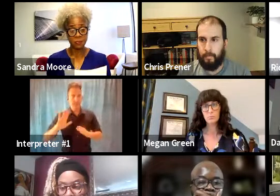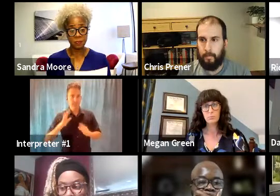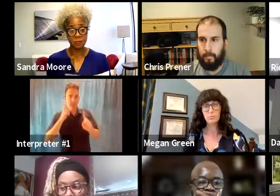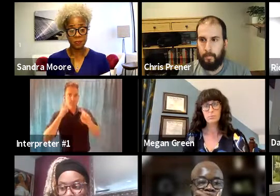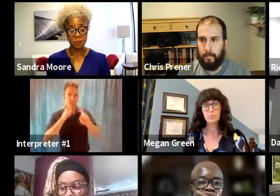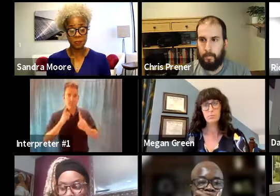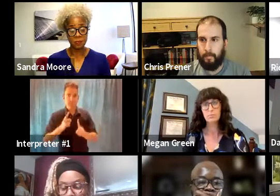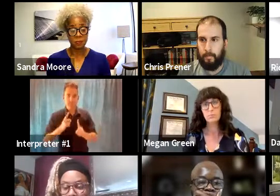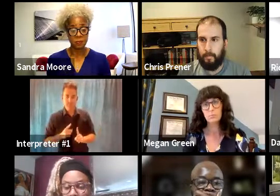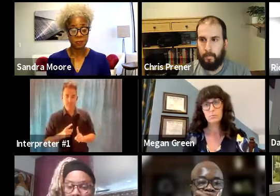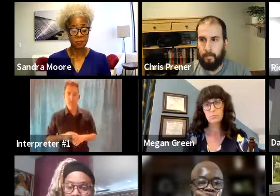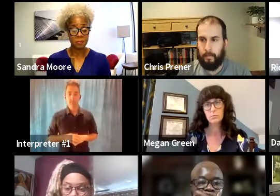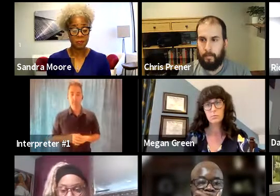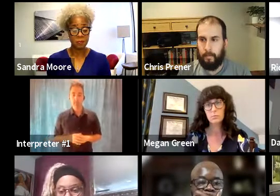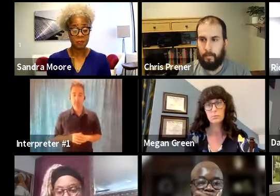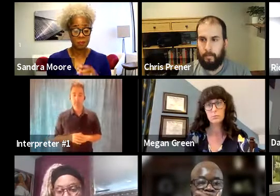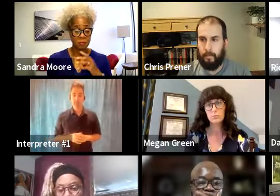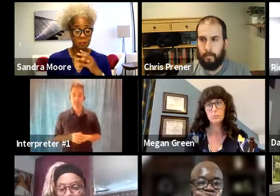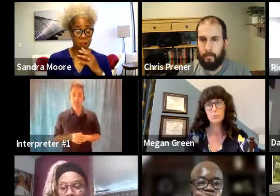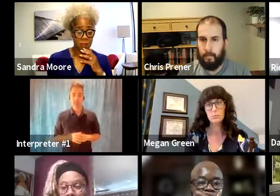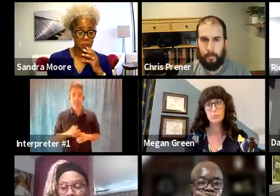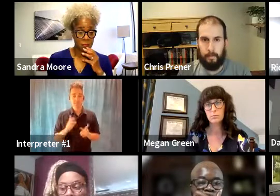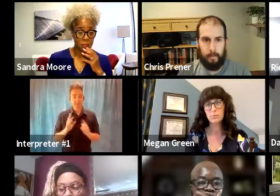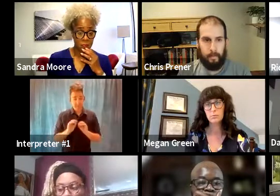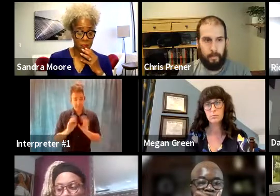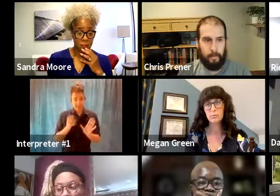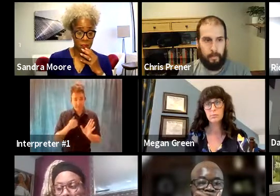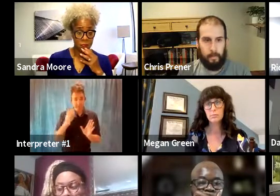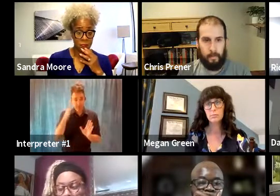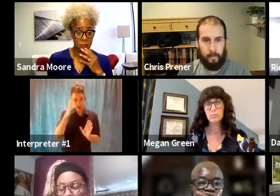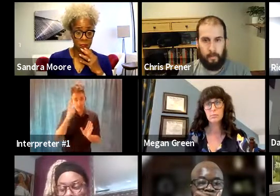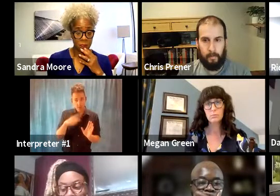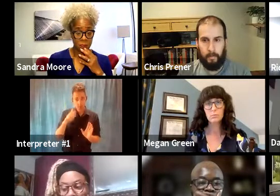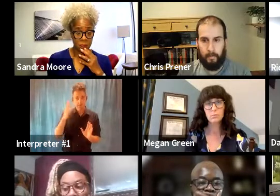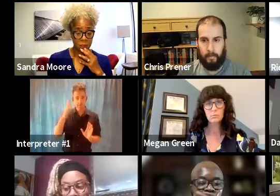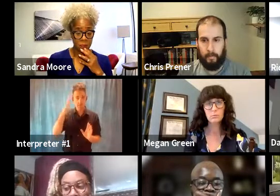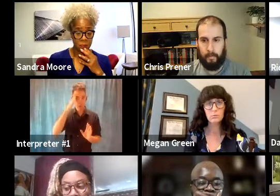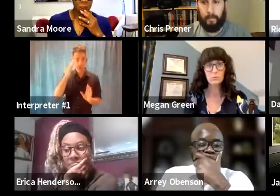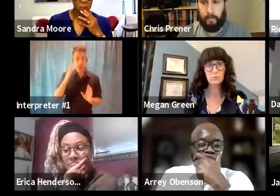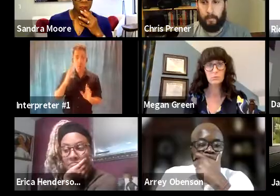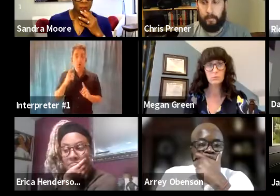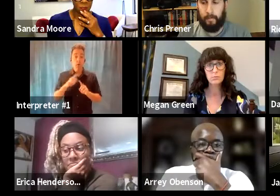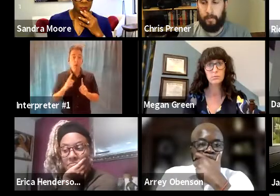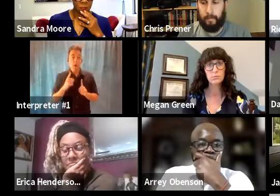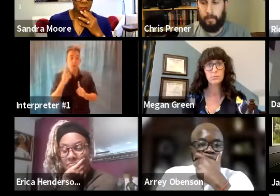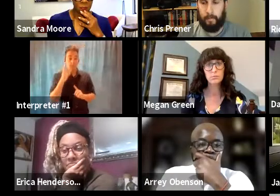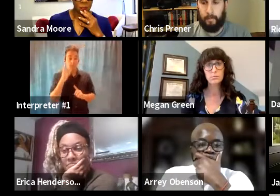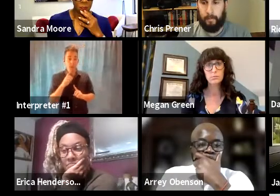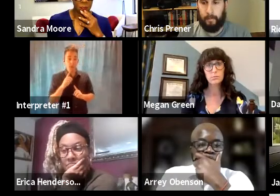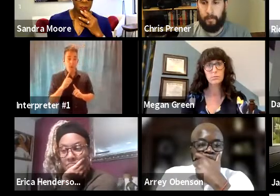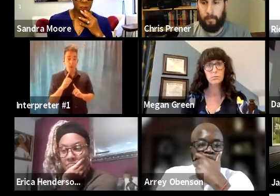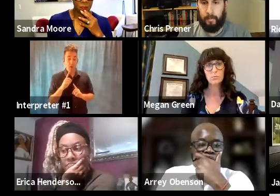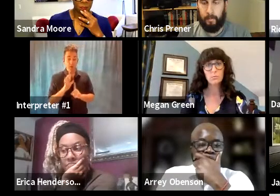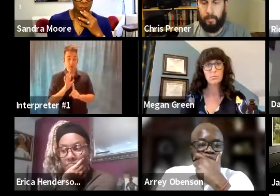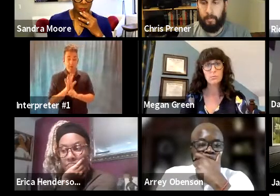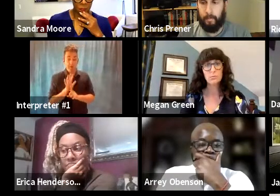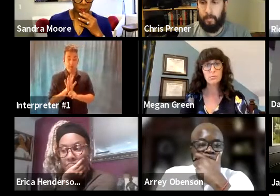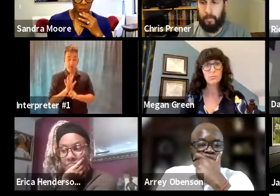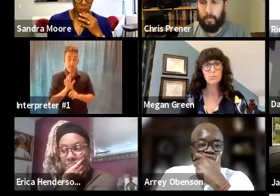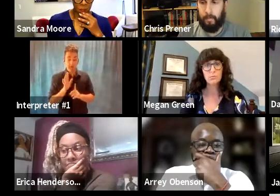To be clear, and I know the members know this, but for the public, this is an advisory, not decision-making